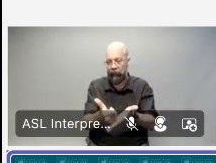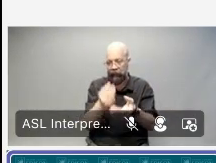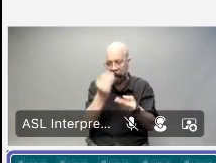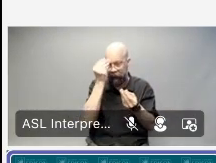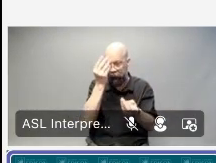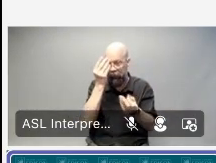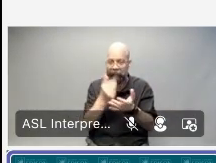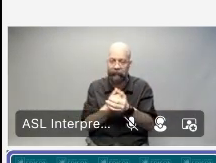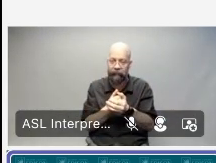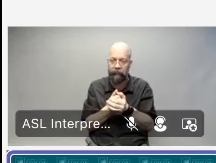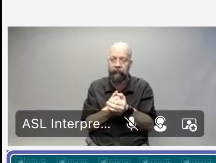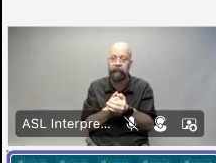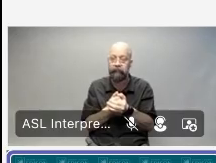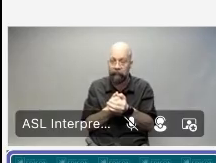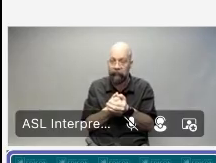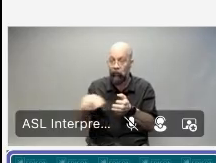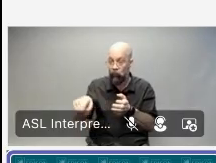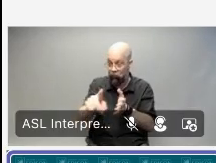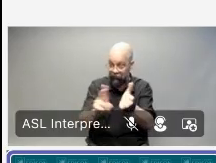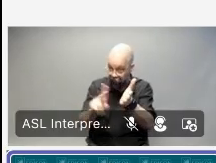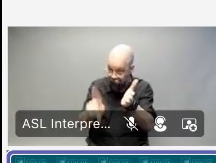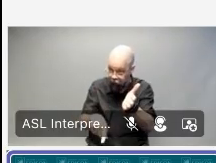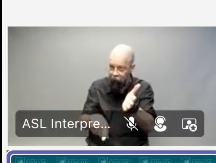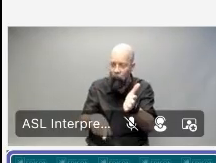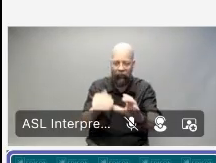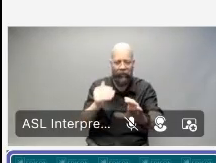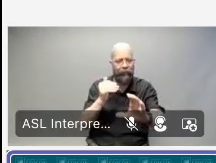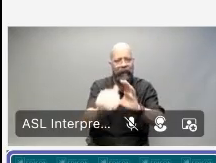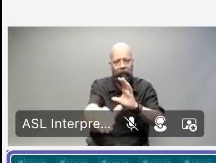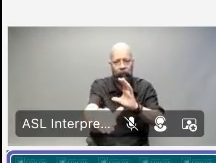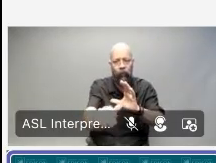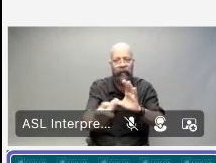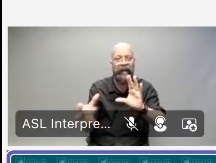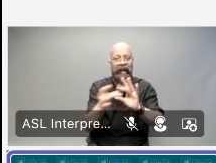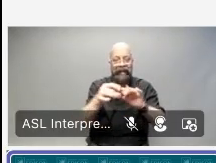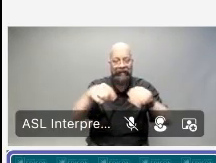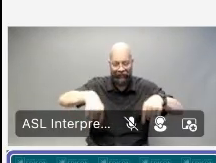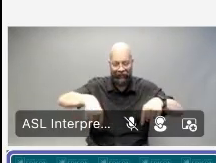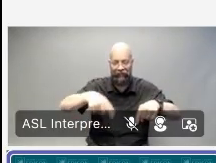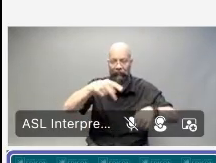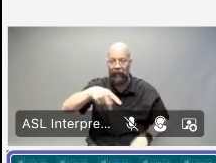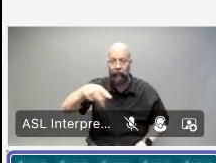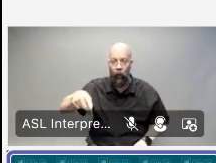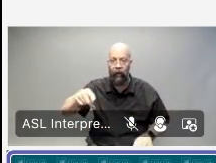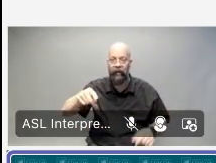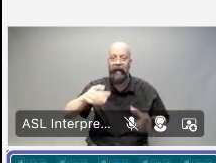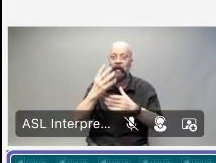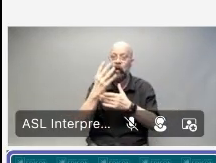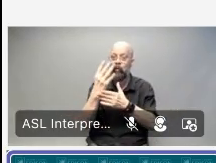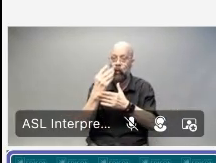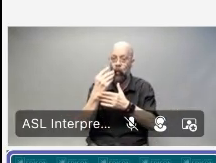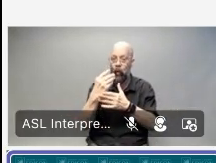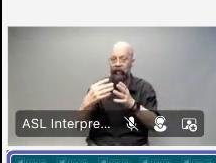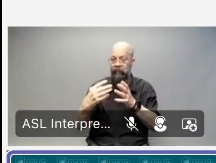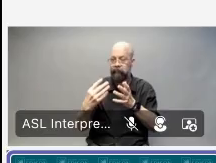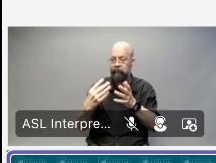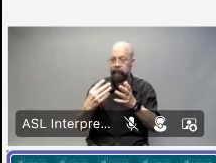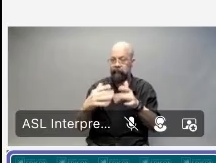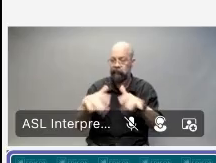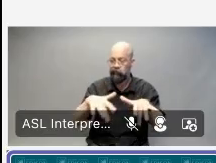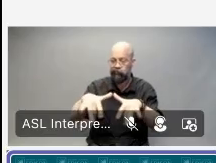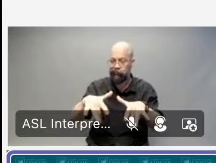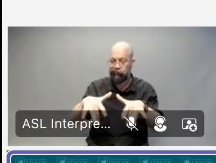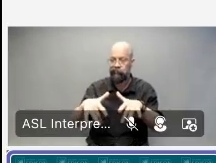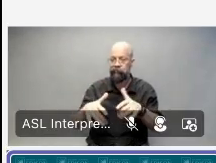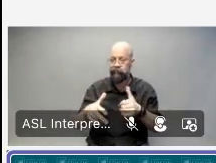will be emailed to the registered attendees, including a link to the presentation and a recording of the meeting. I want to thank you